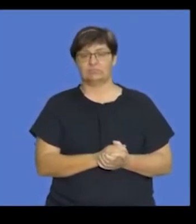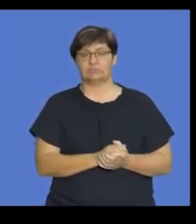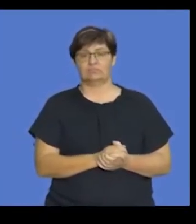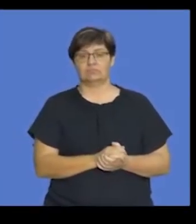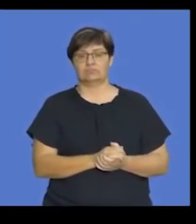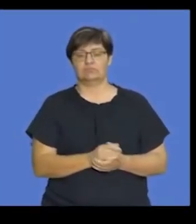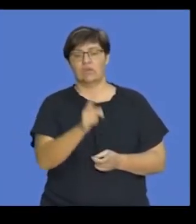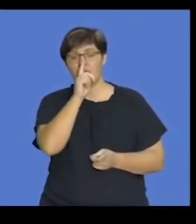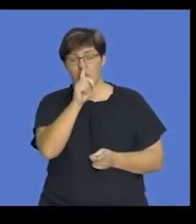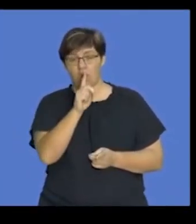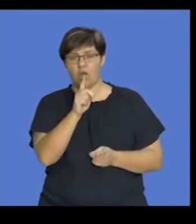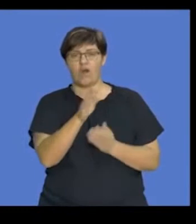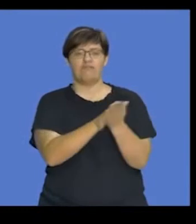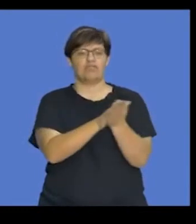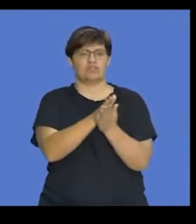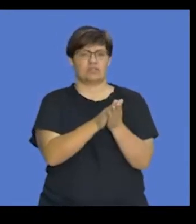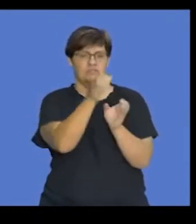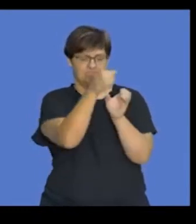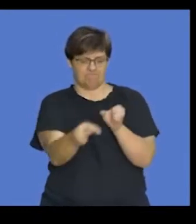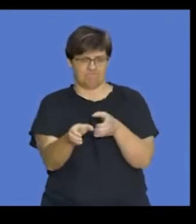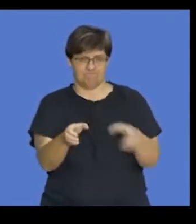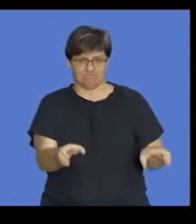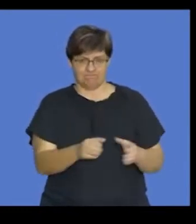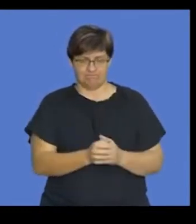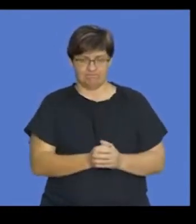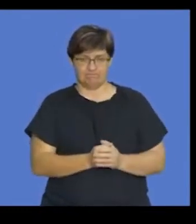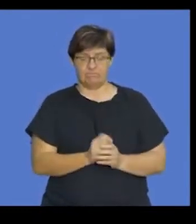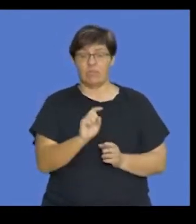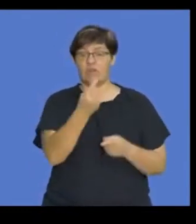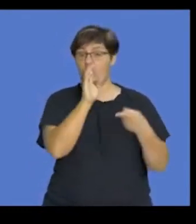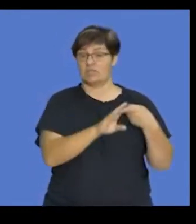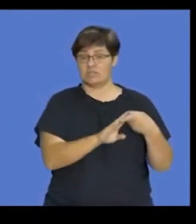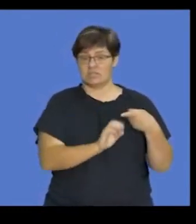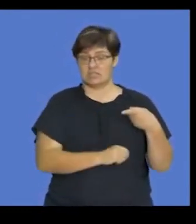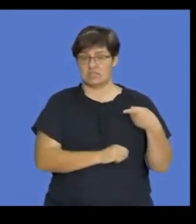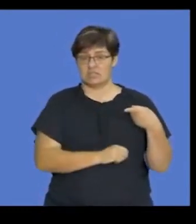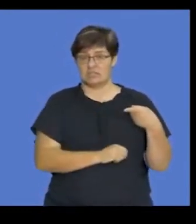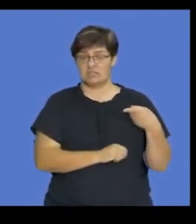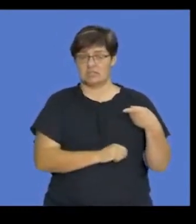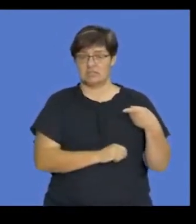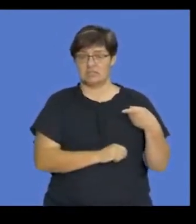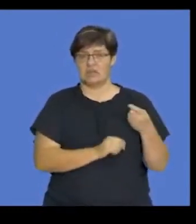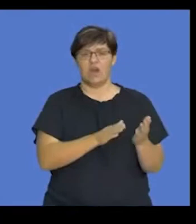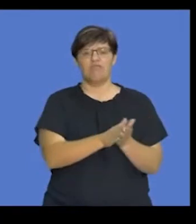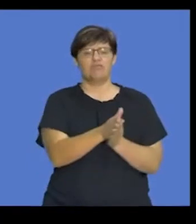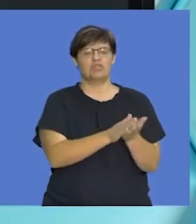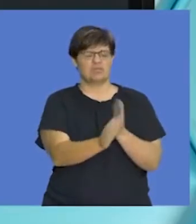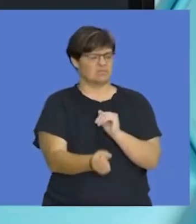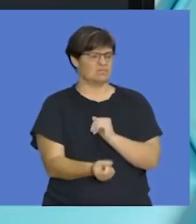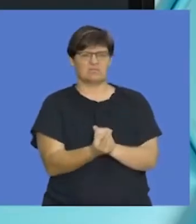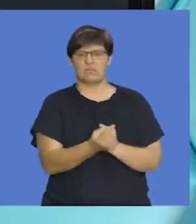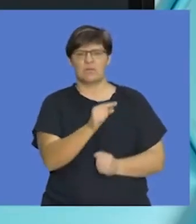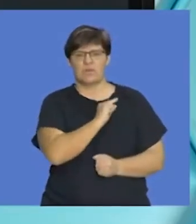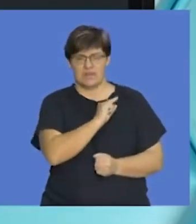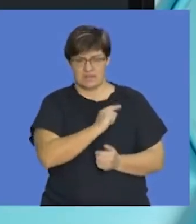let's break friction down a little bit. And the first thing we're going to look at is what causes friction.